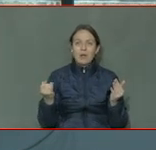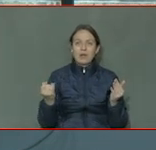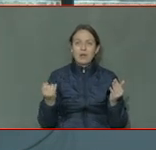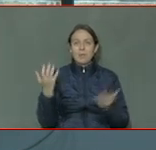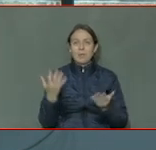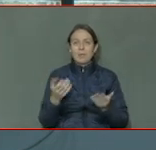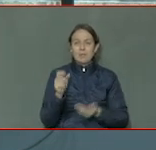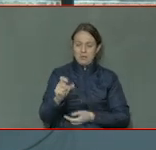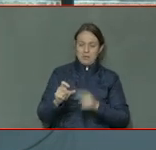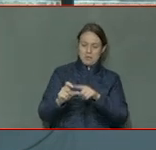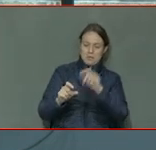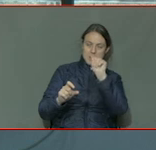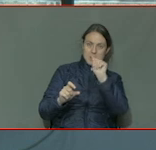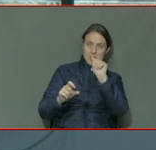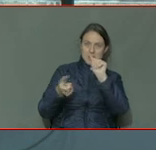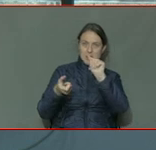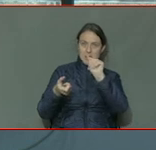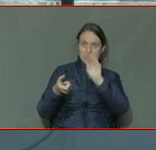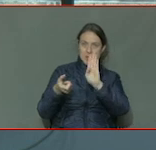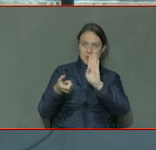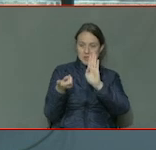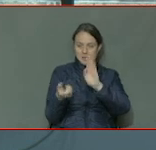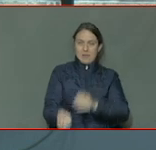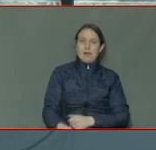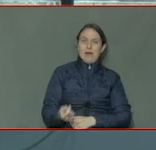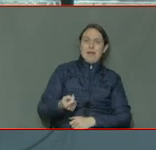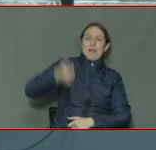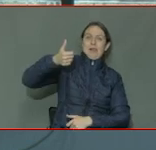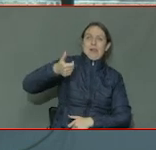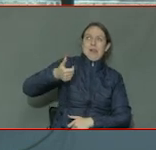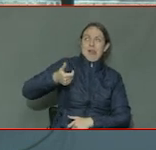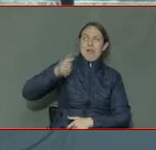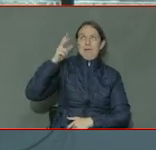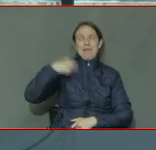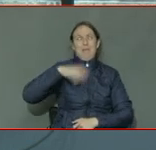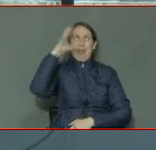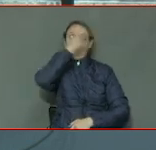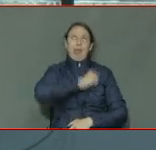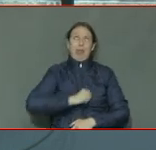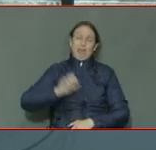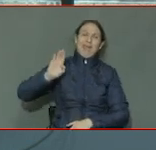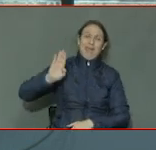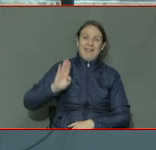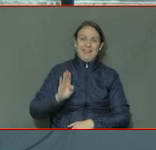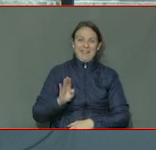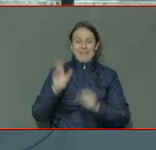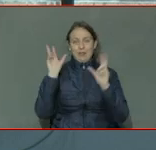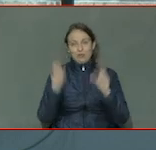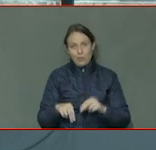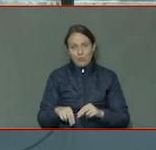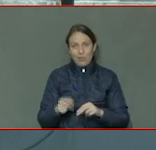it says A, and the other side B, and then you flick it and say, ah, the answer is B. Next